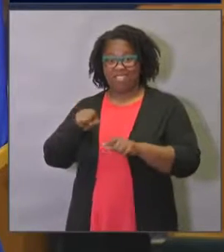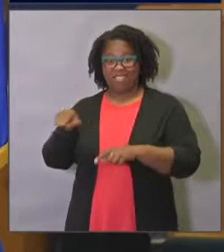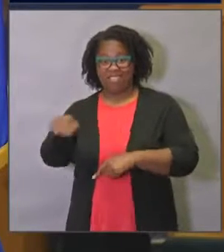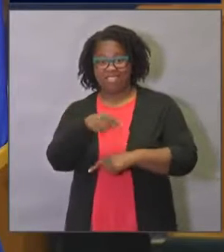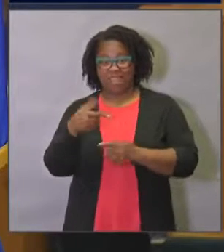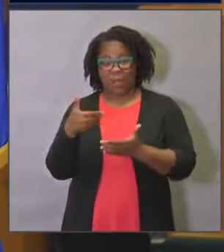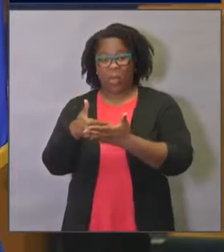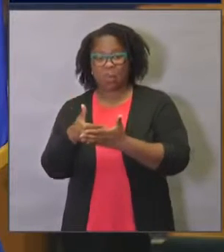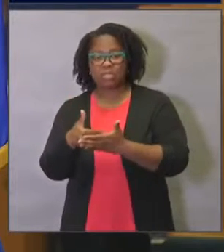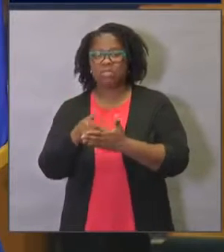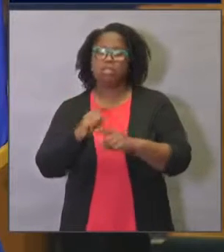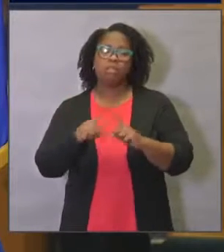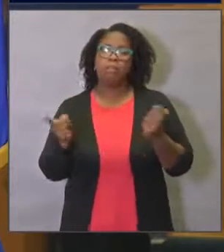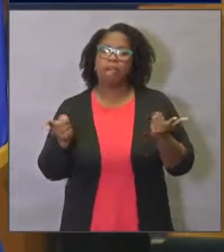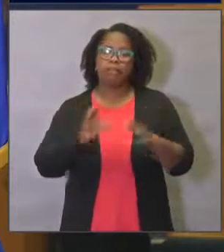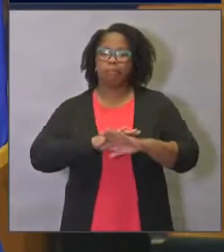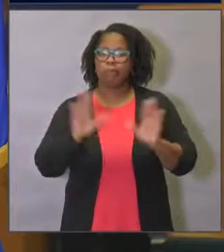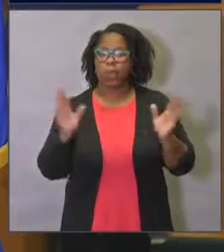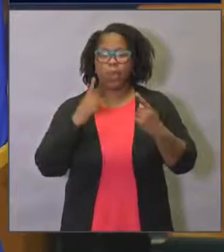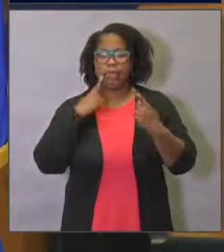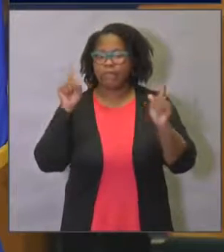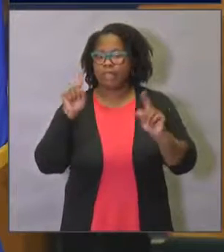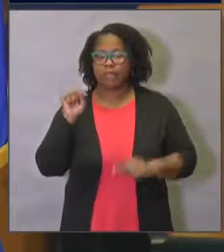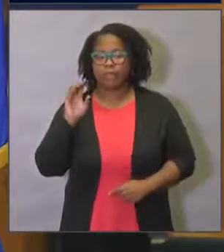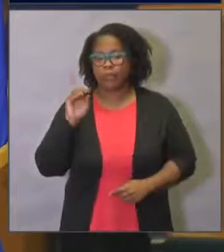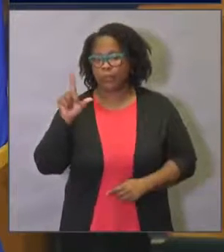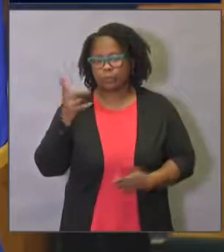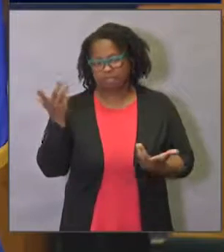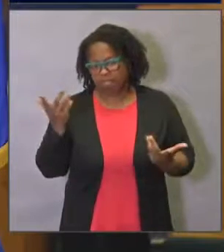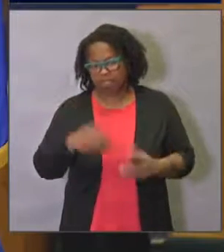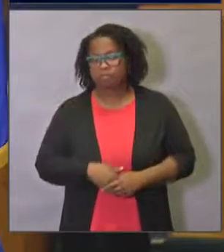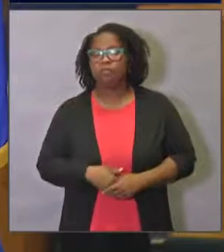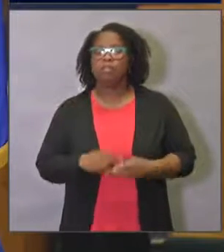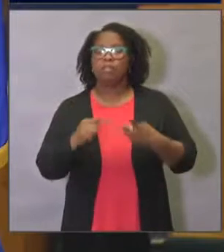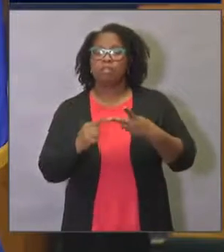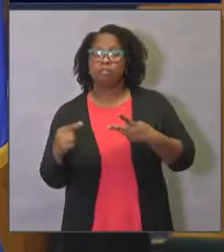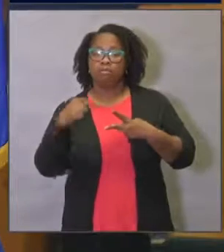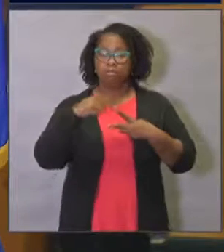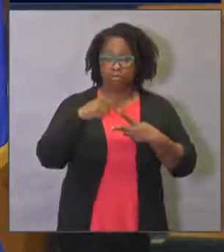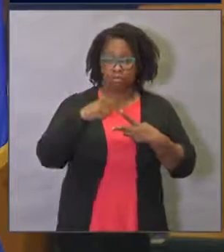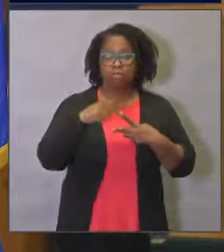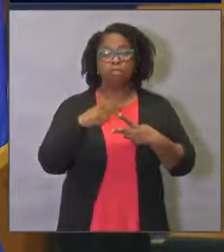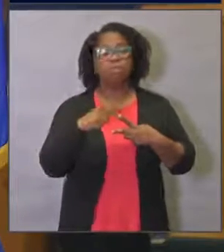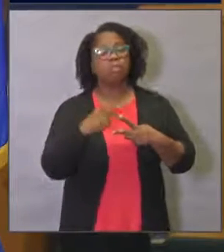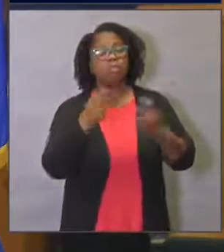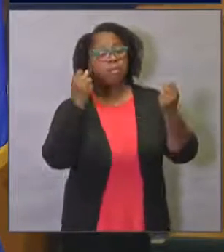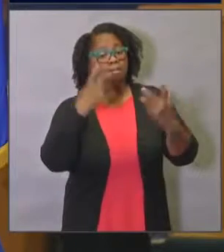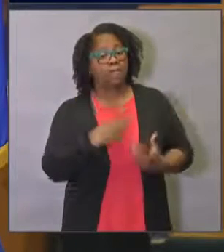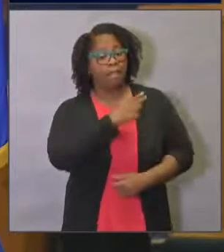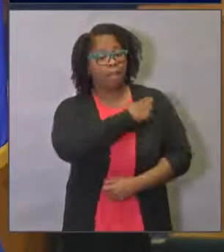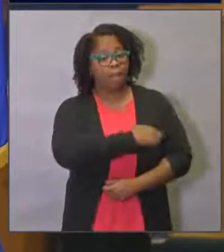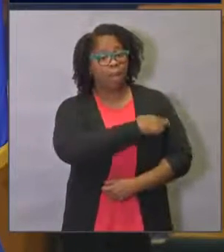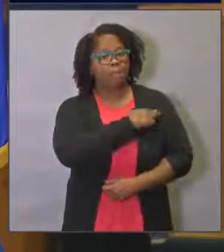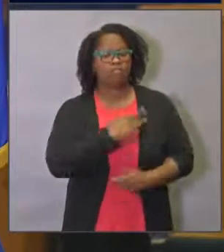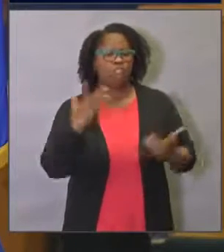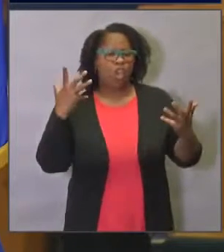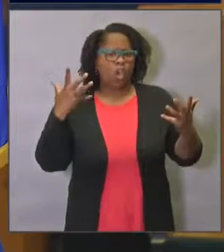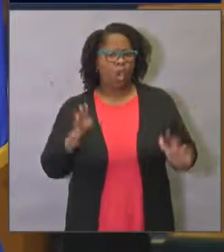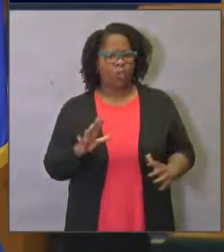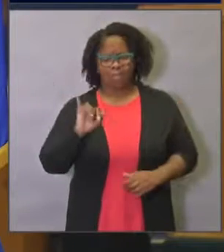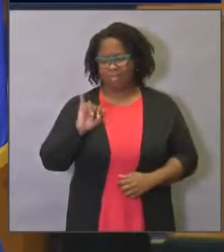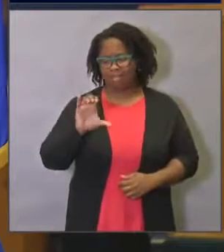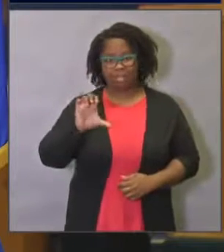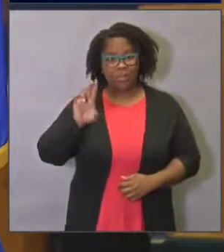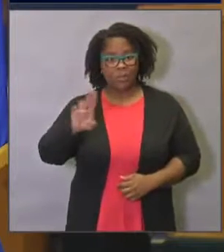it's not any longer an effective tool. In terms of your first question, many hospitals have already moved intensive care